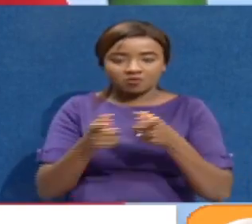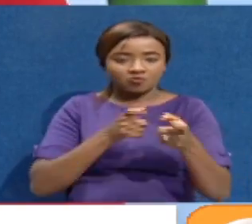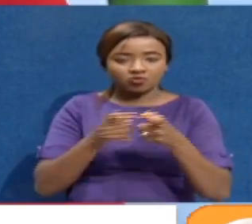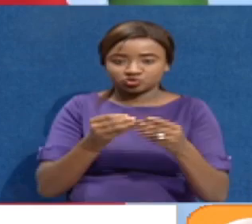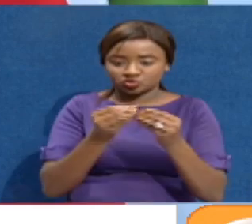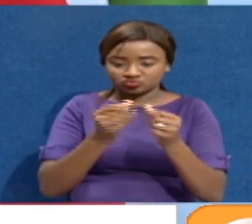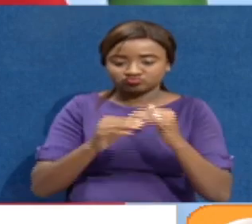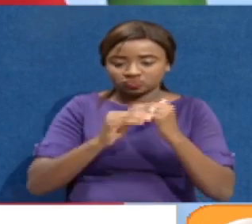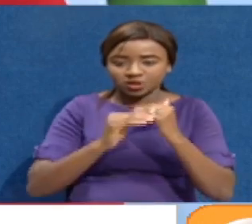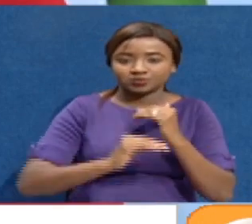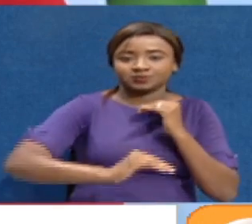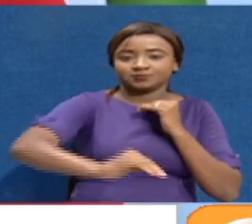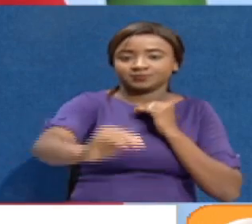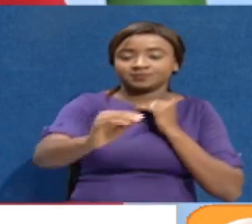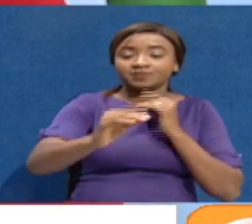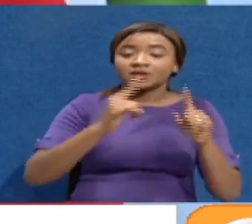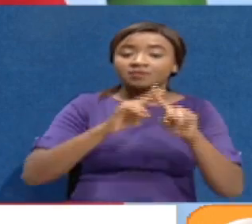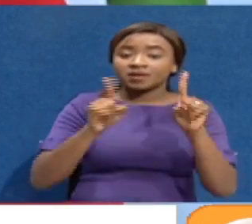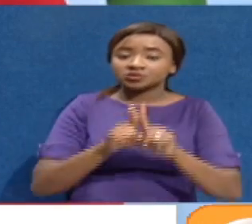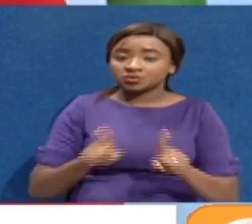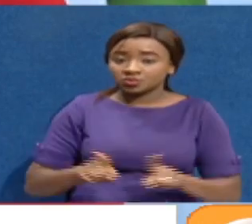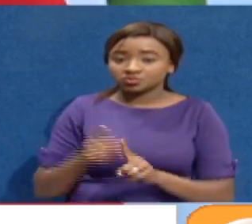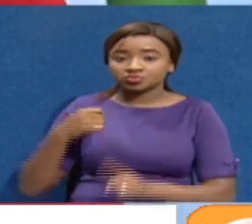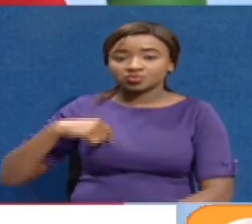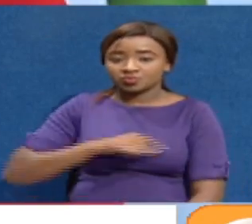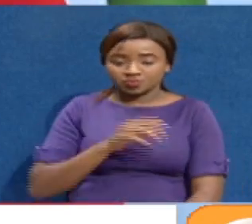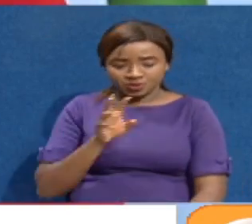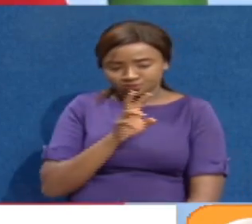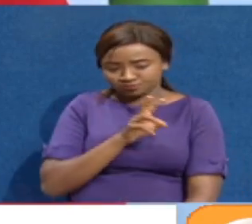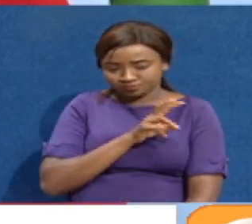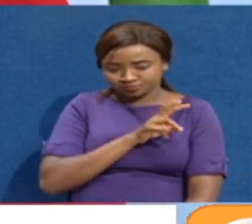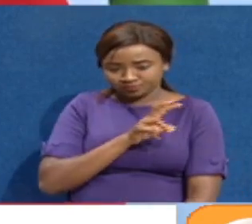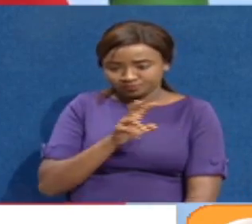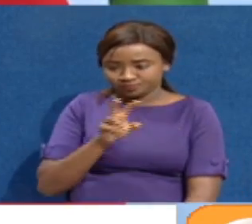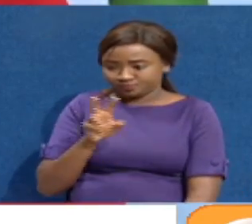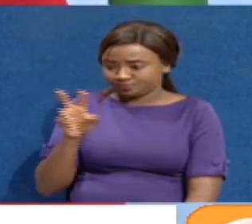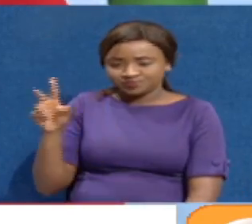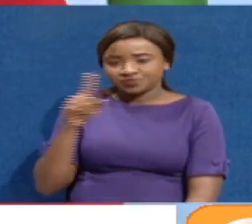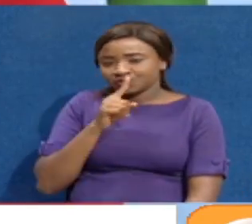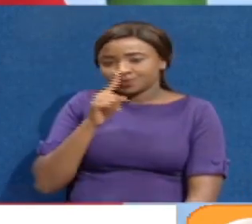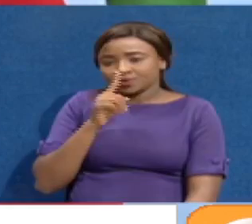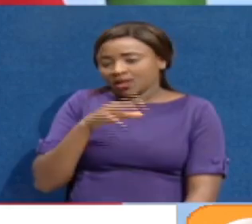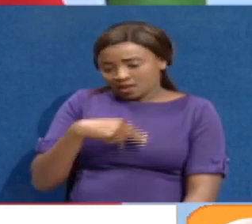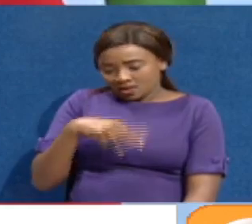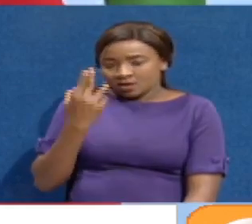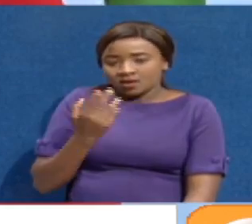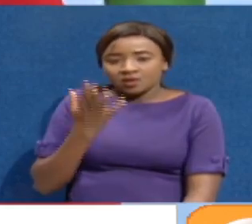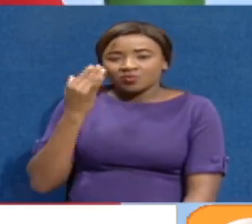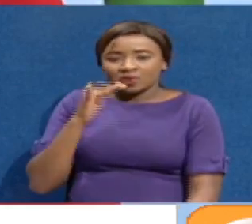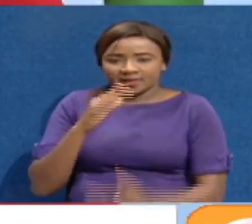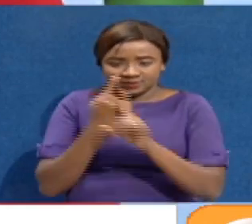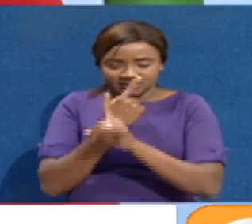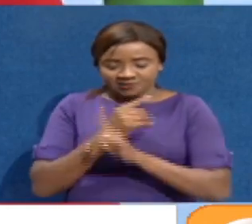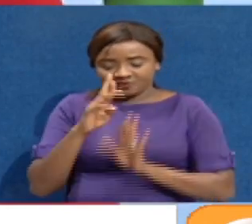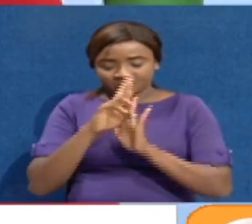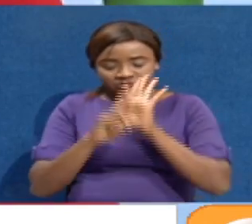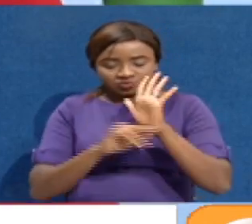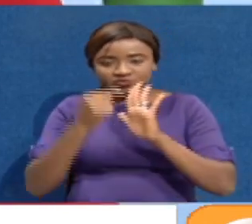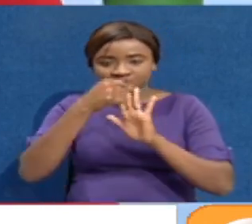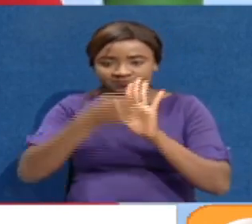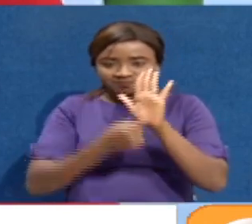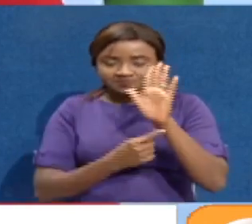have maintained higher surveillance than would be normal because some of the measures we have taken, especially the opening of the